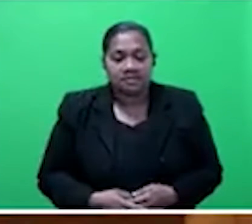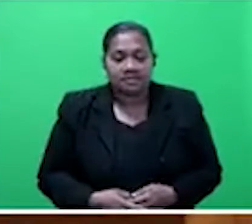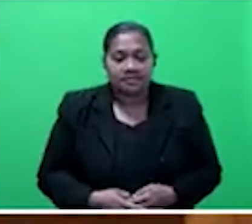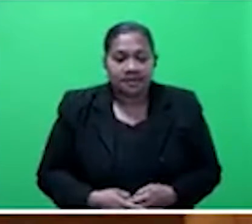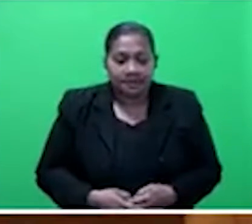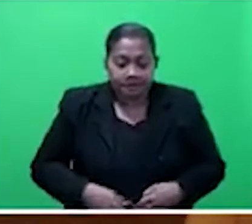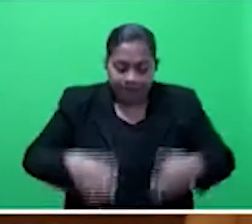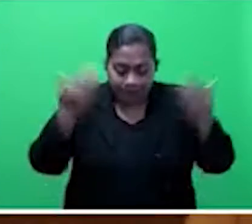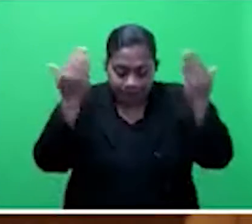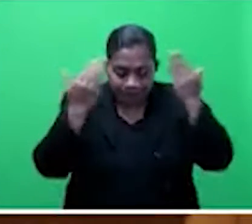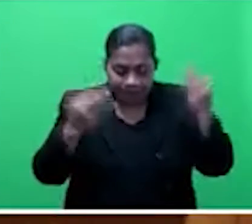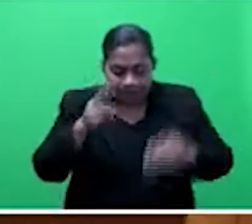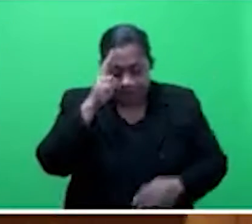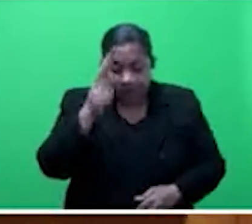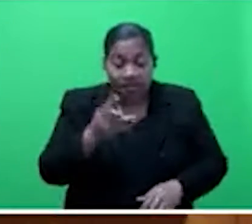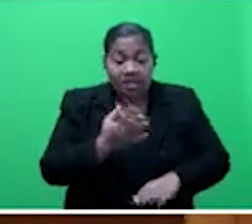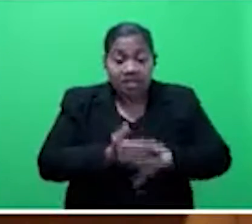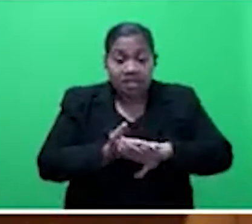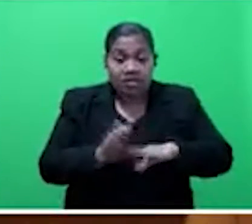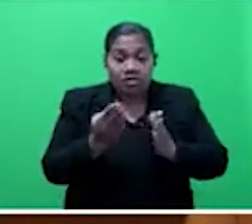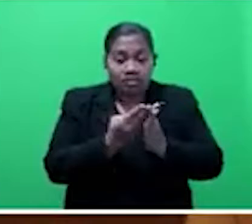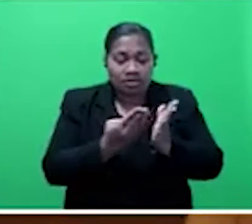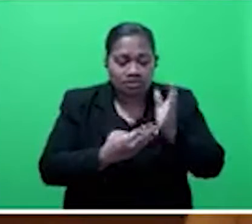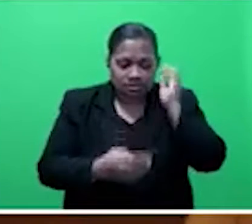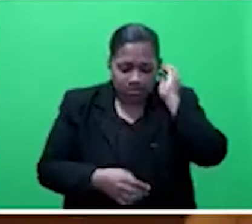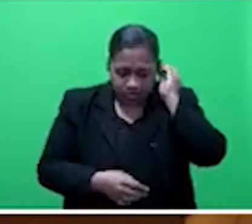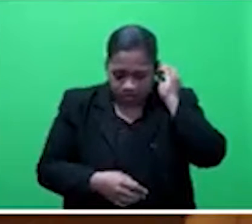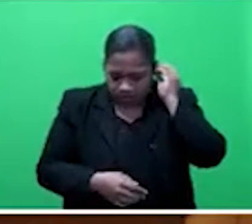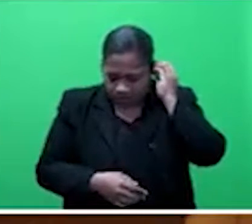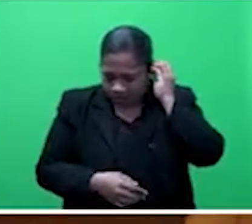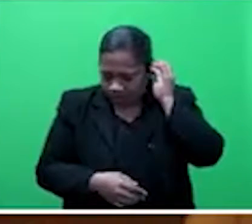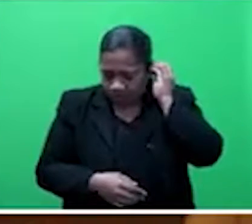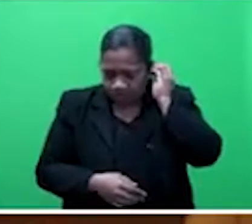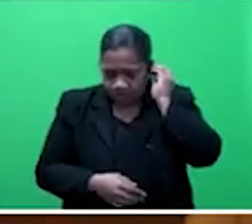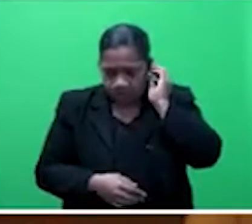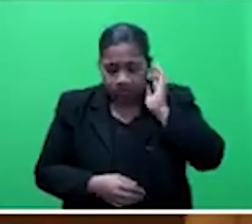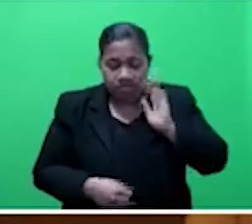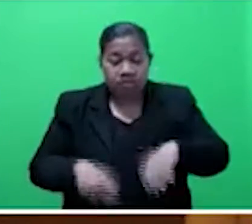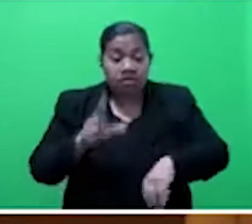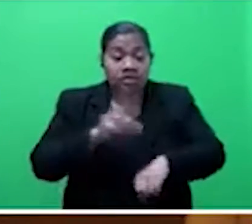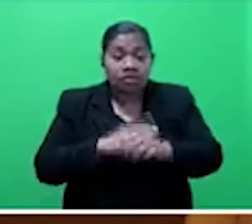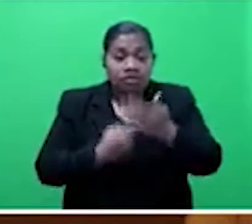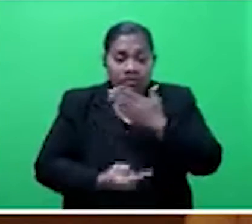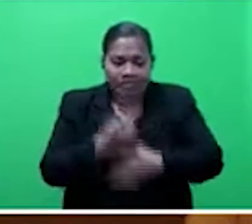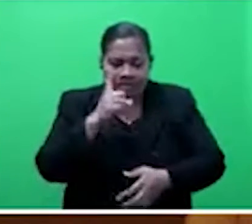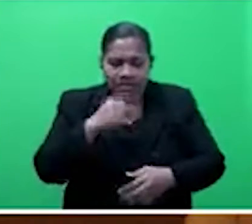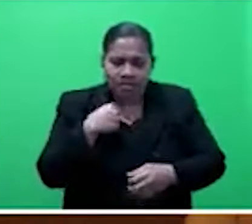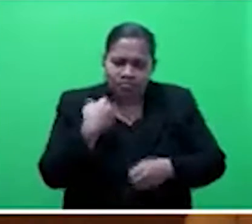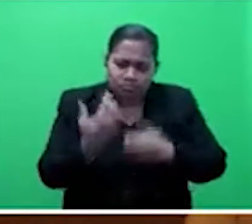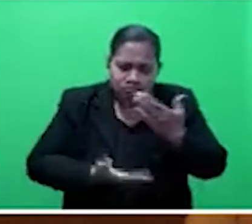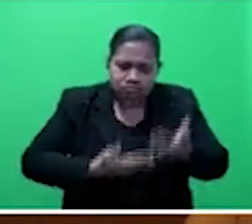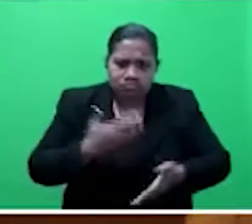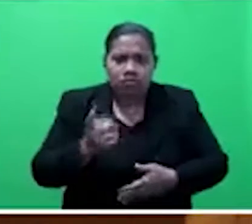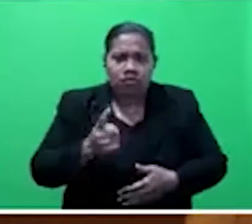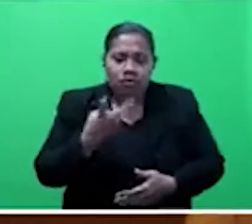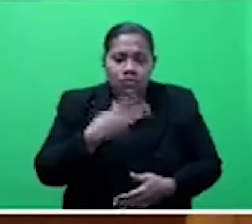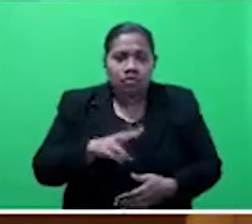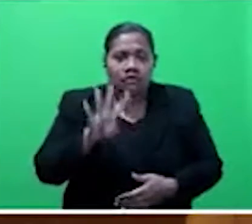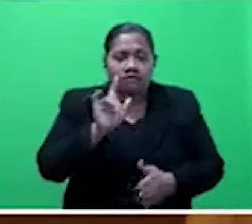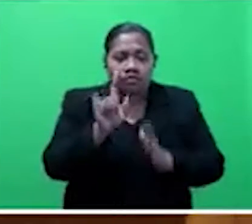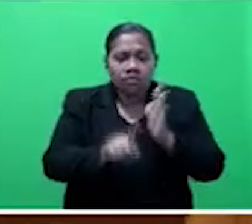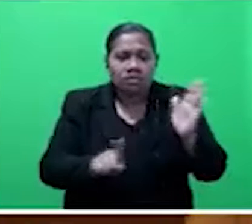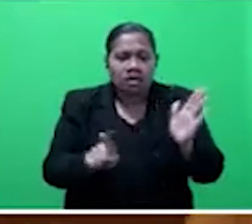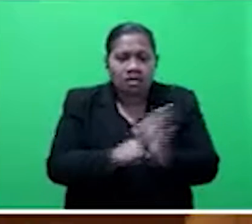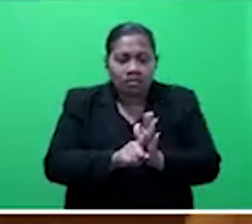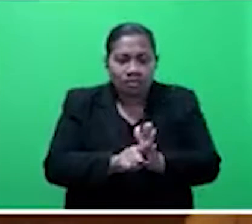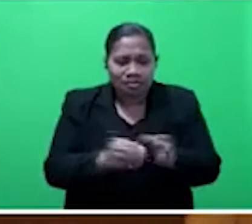this new budget, GPs and private dental practitioners will be able to prescribe and dispense 24 hours worth of